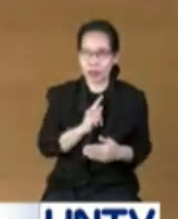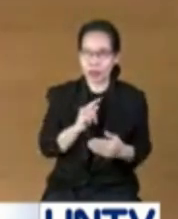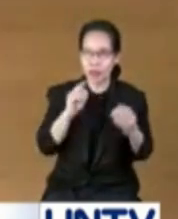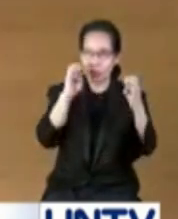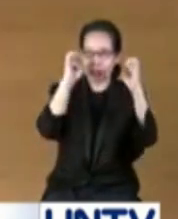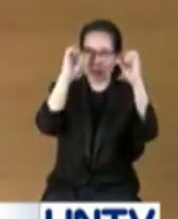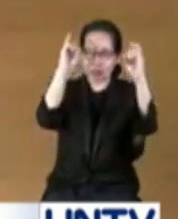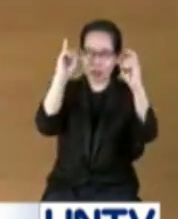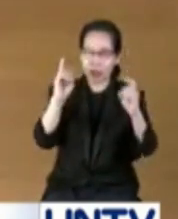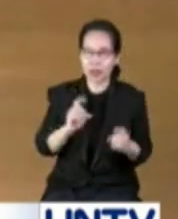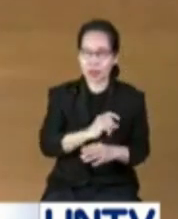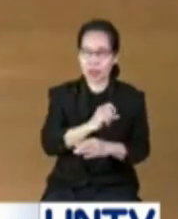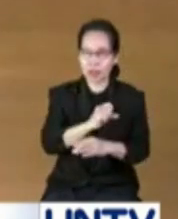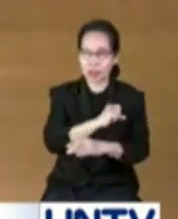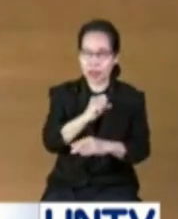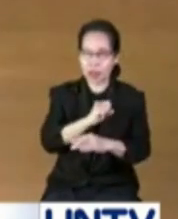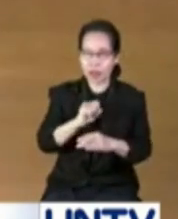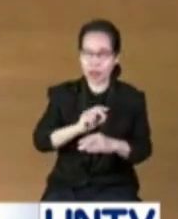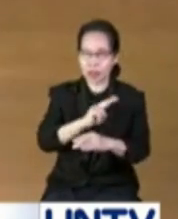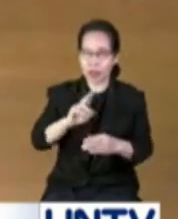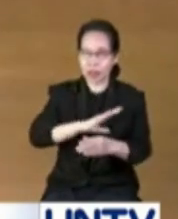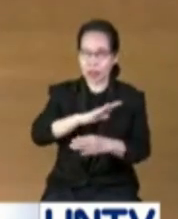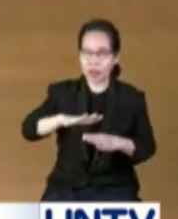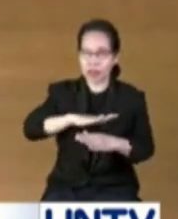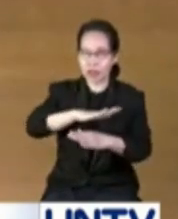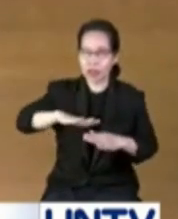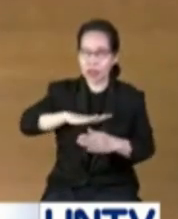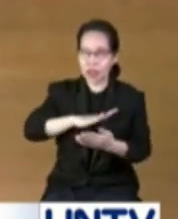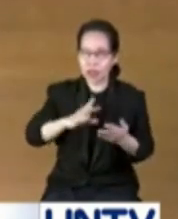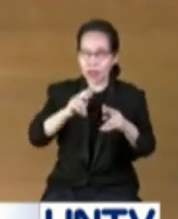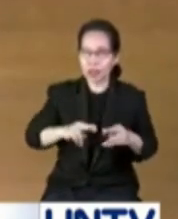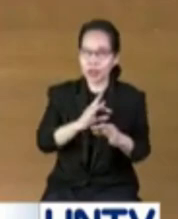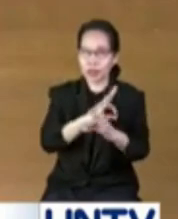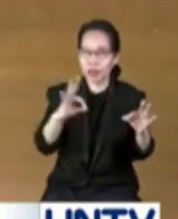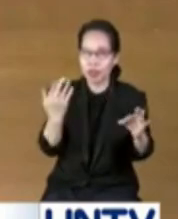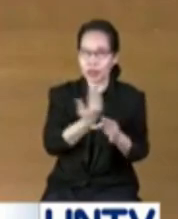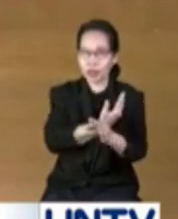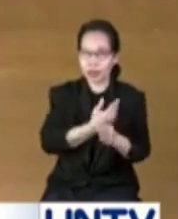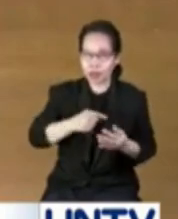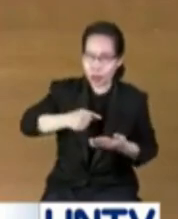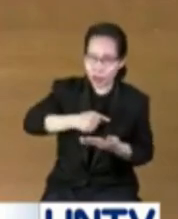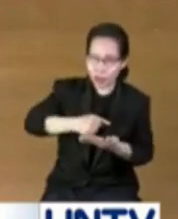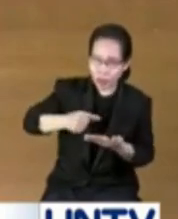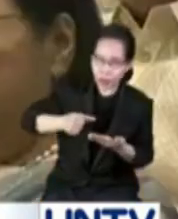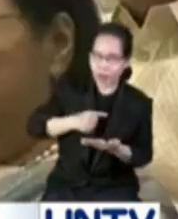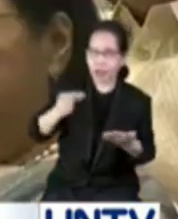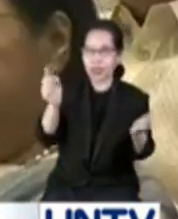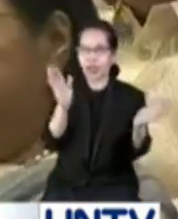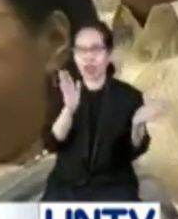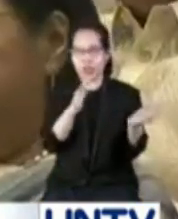universities and colleges will remain free for our qualified students.